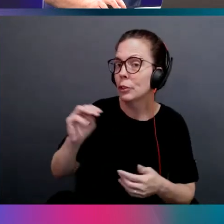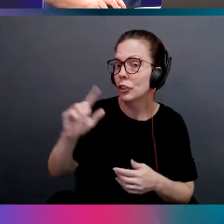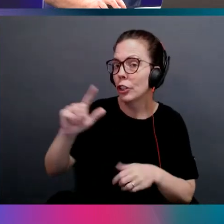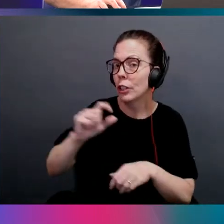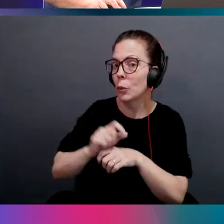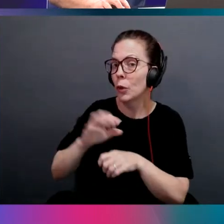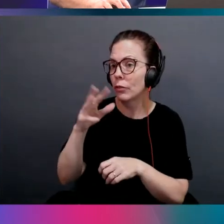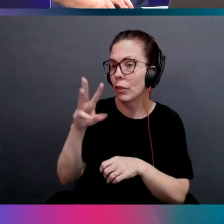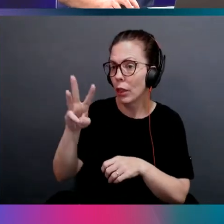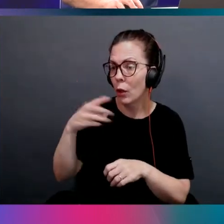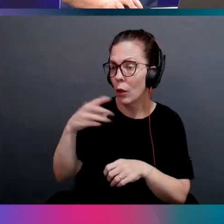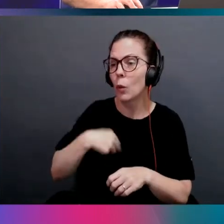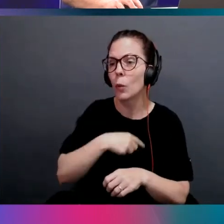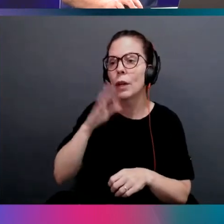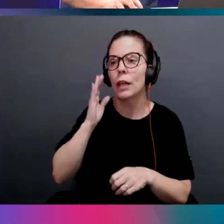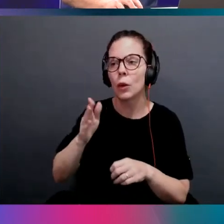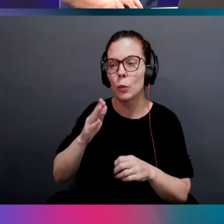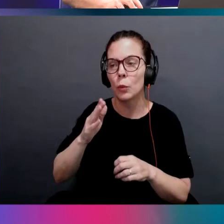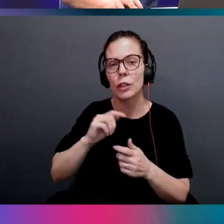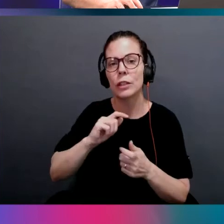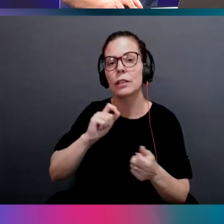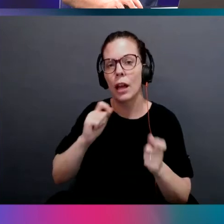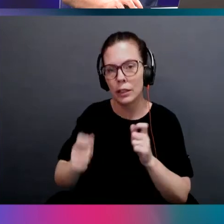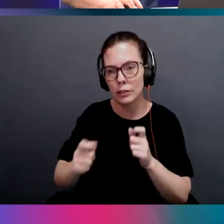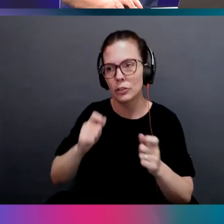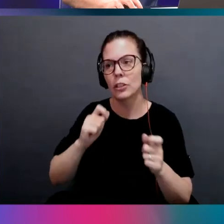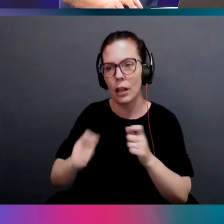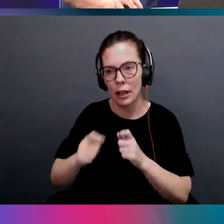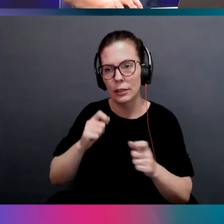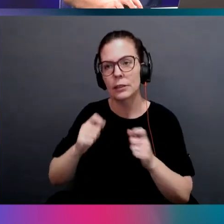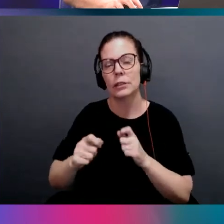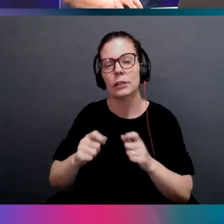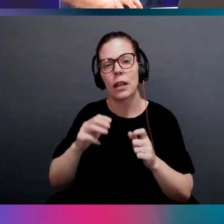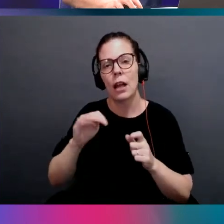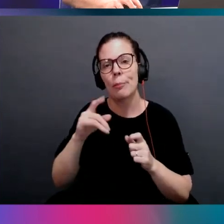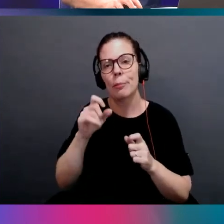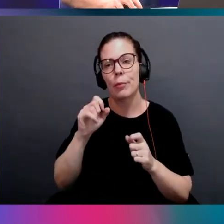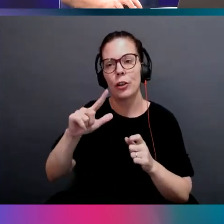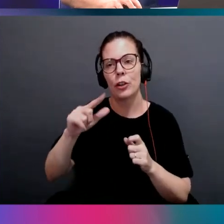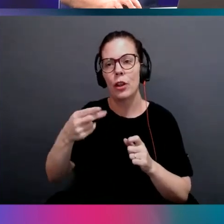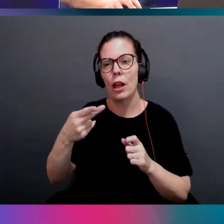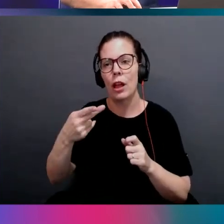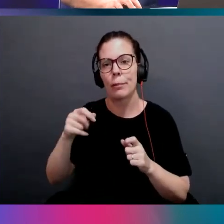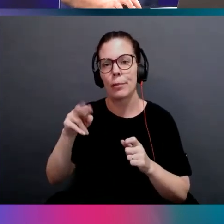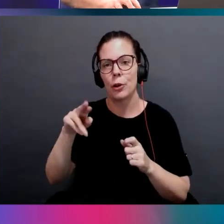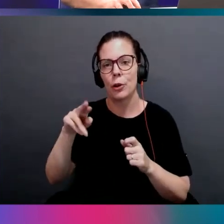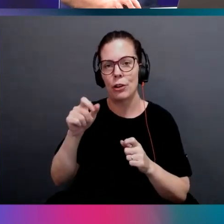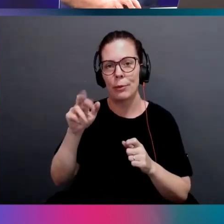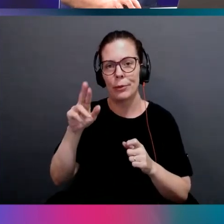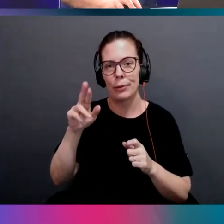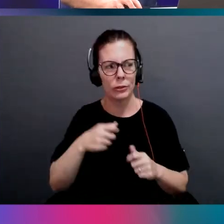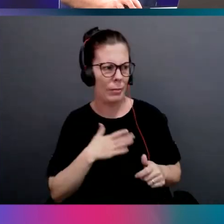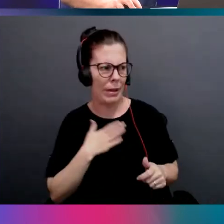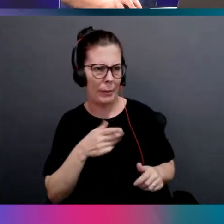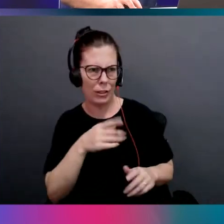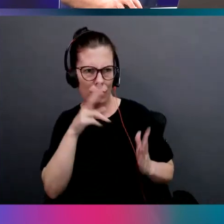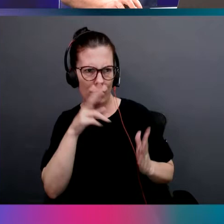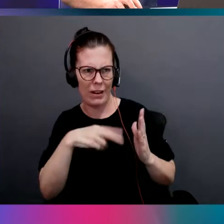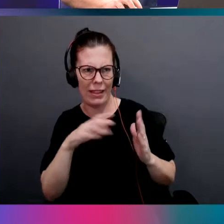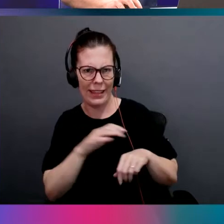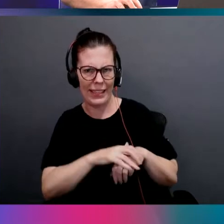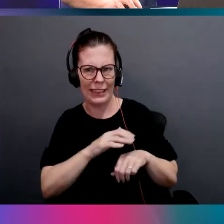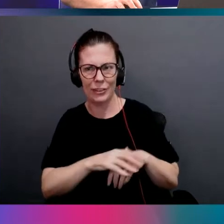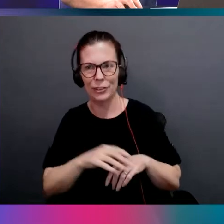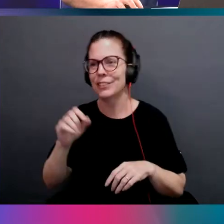we iteratively adjust model hyperparameters? I'm glad you read that. Yeah. Deploy and